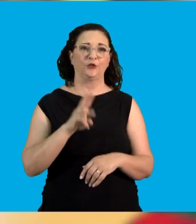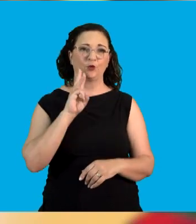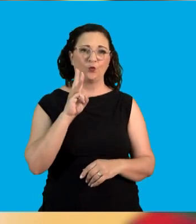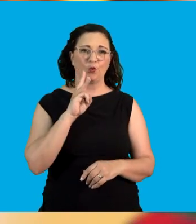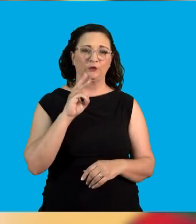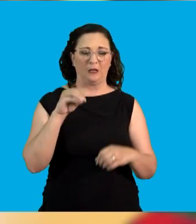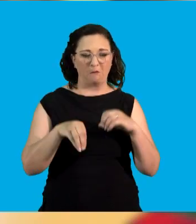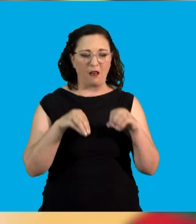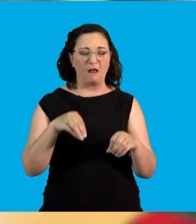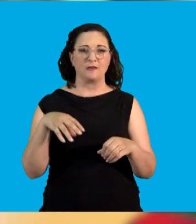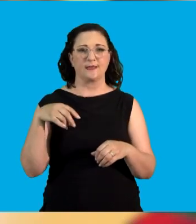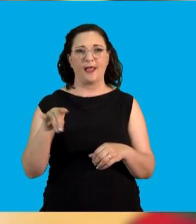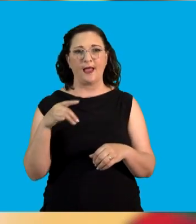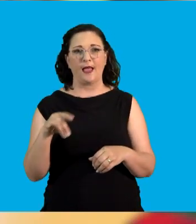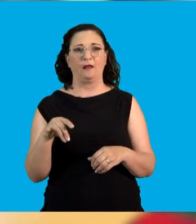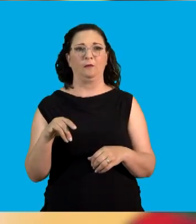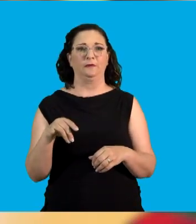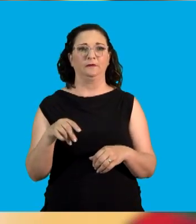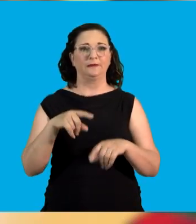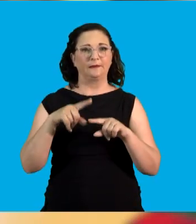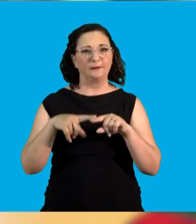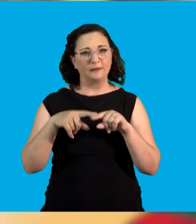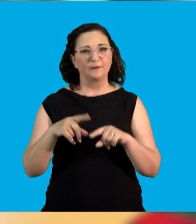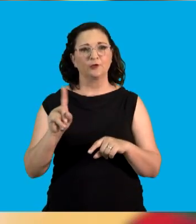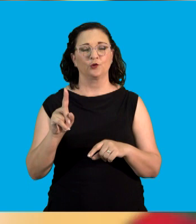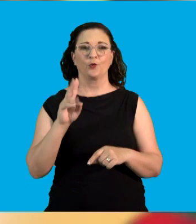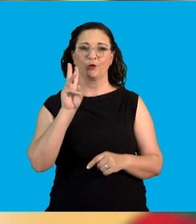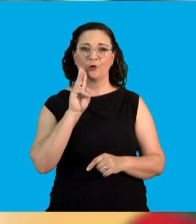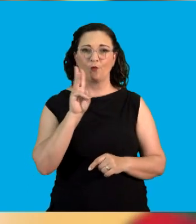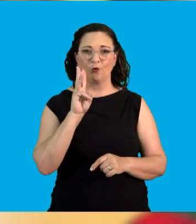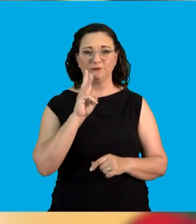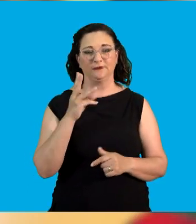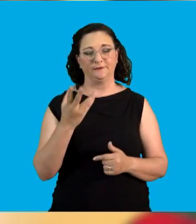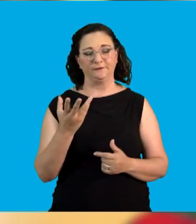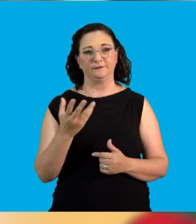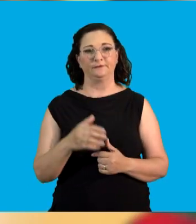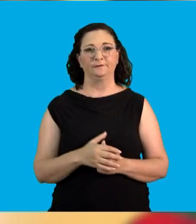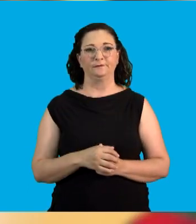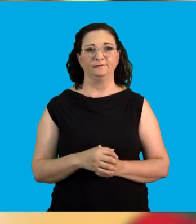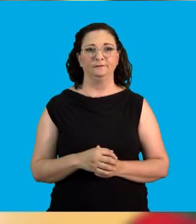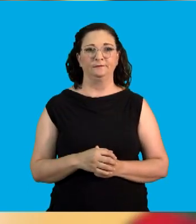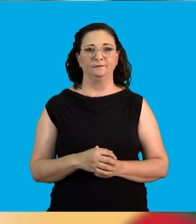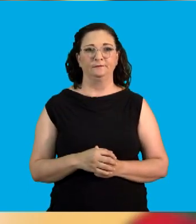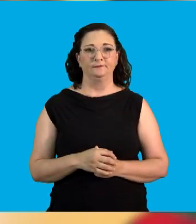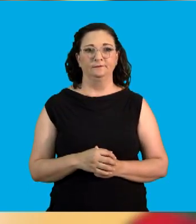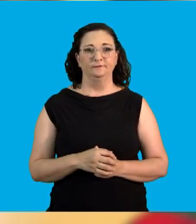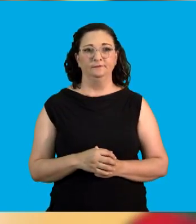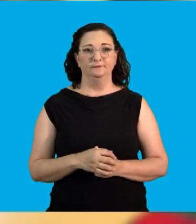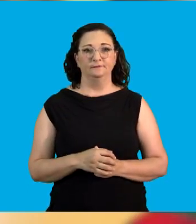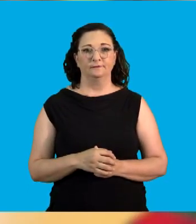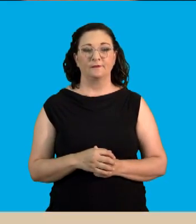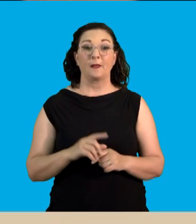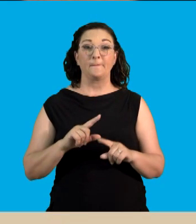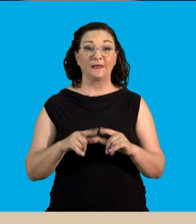must be liquid water, because we know that plants and animals, those living things, they depend on water in order for life to